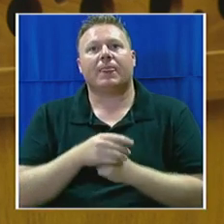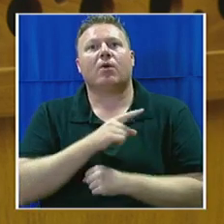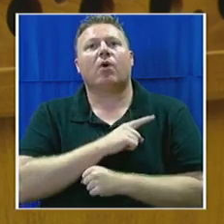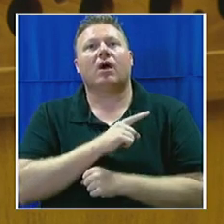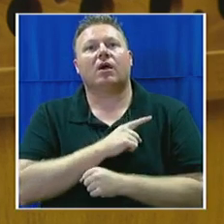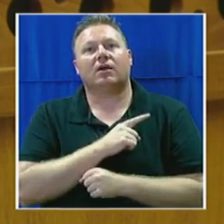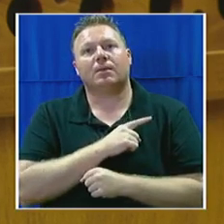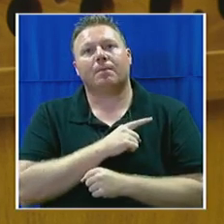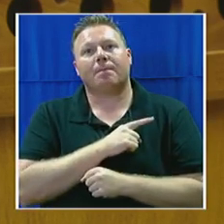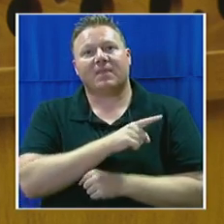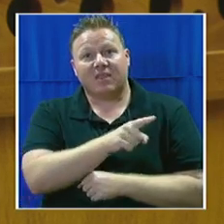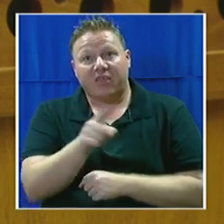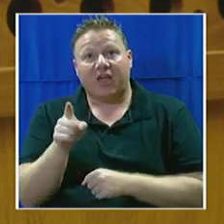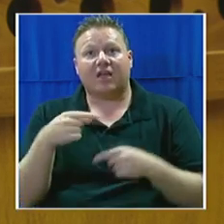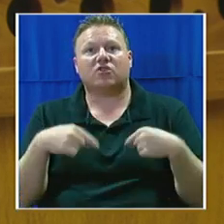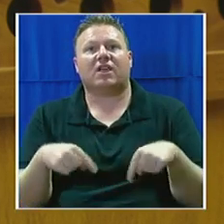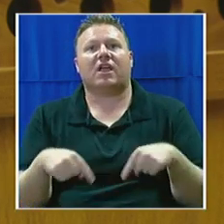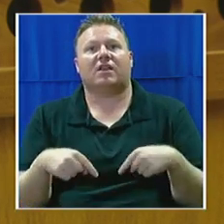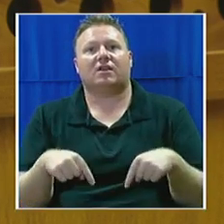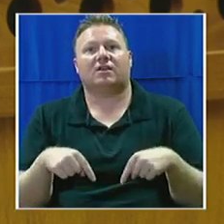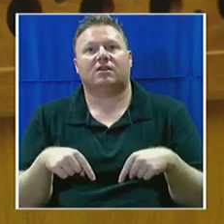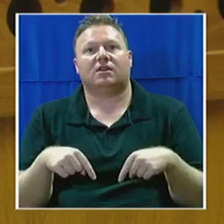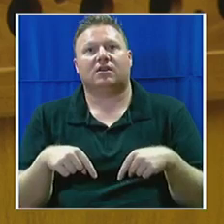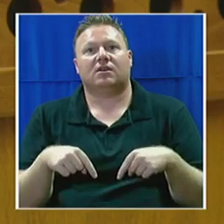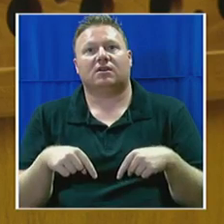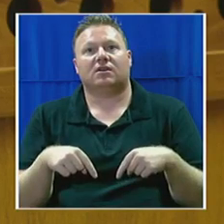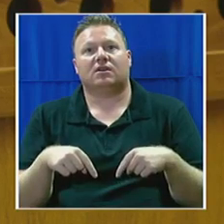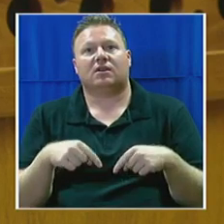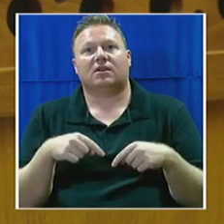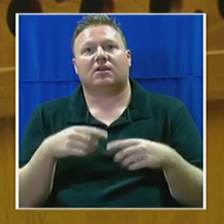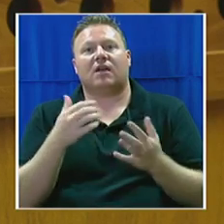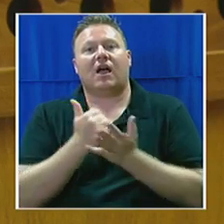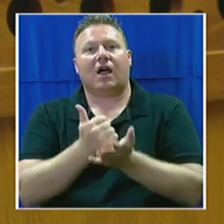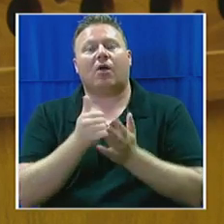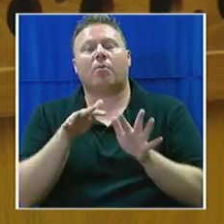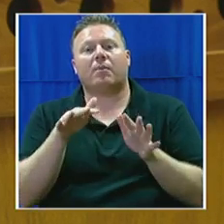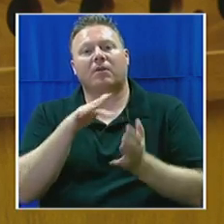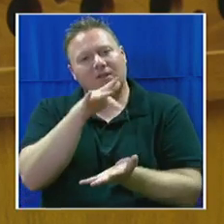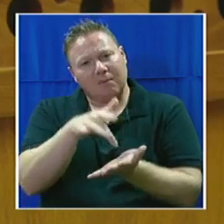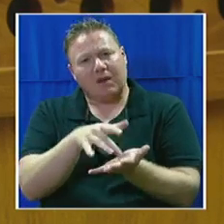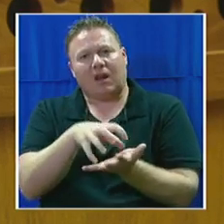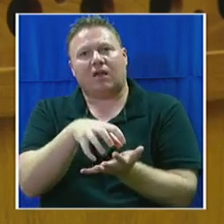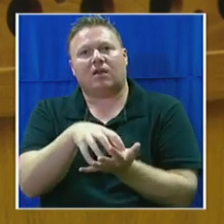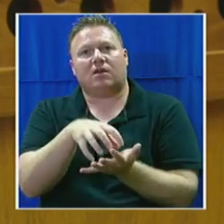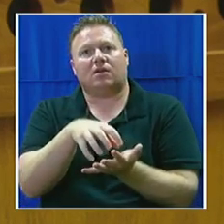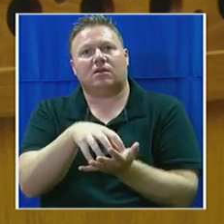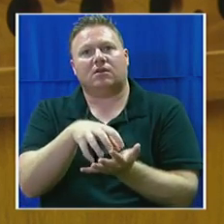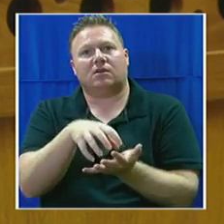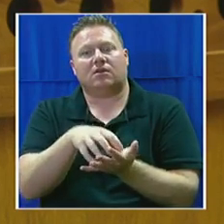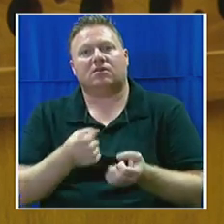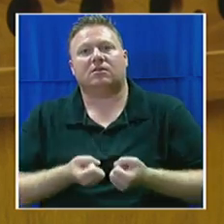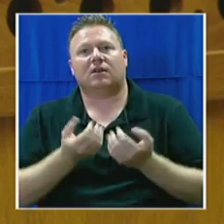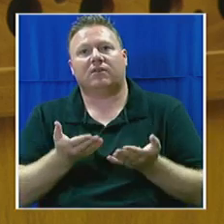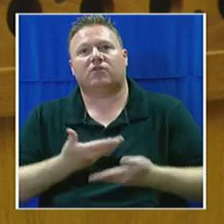because they are afraid to have our people in the center of delivery